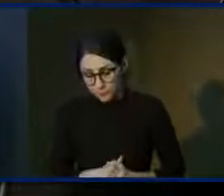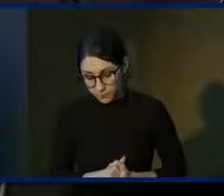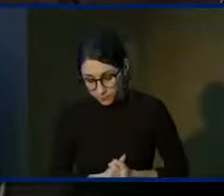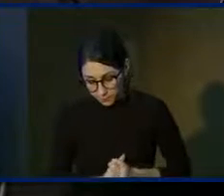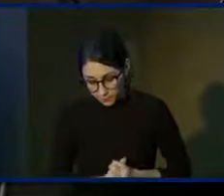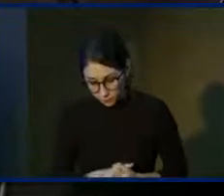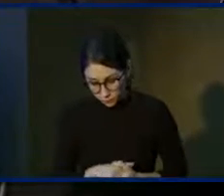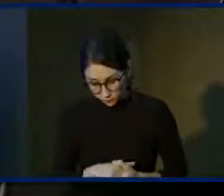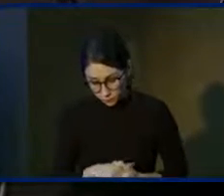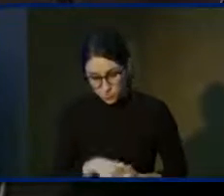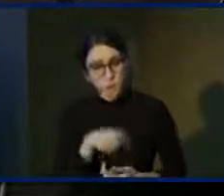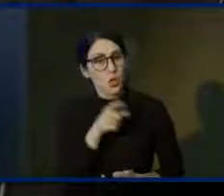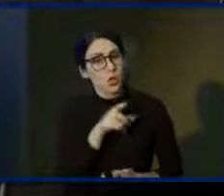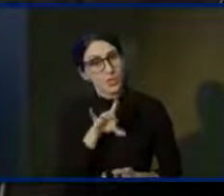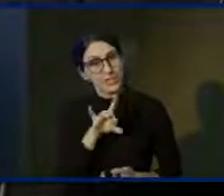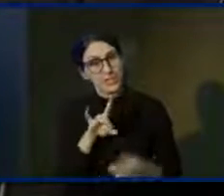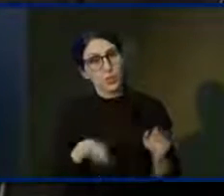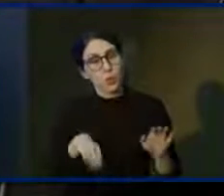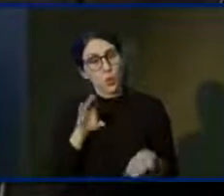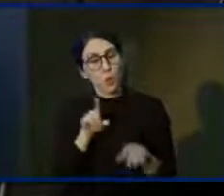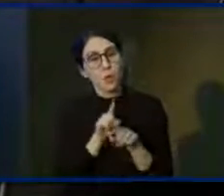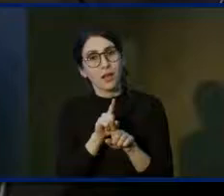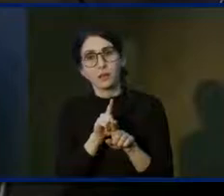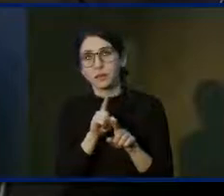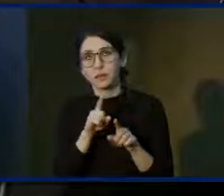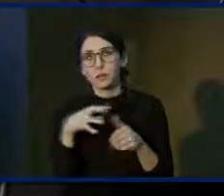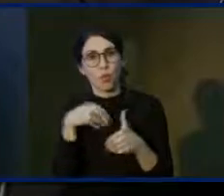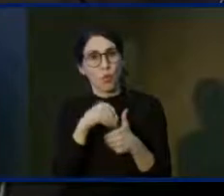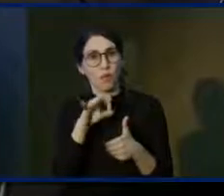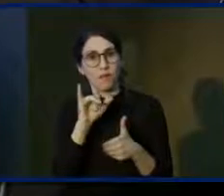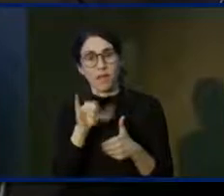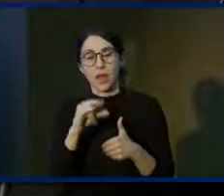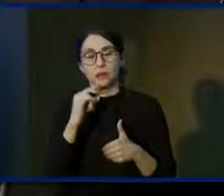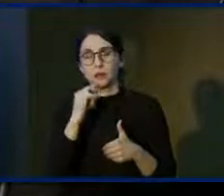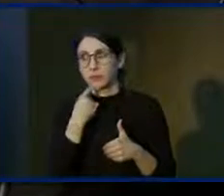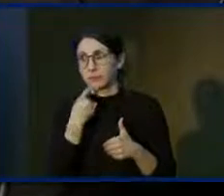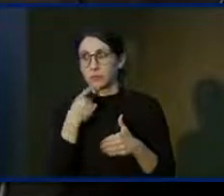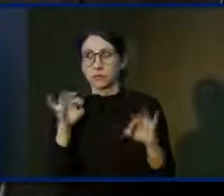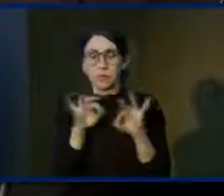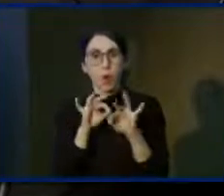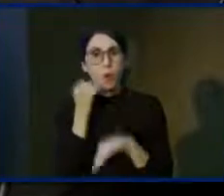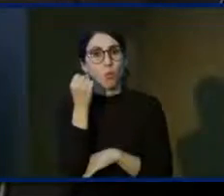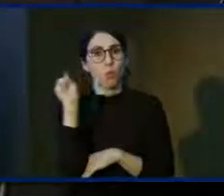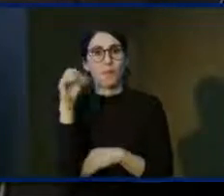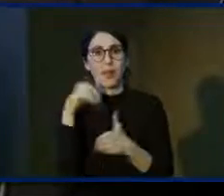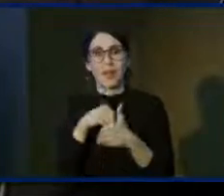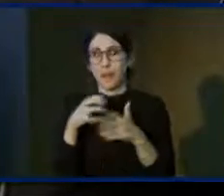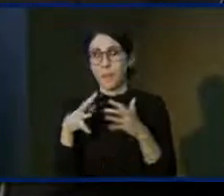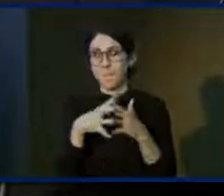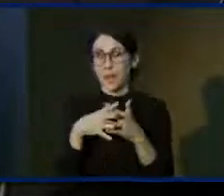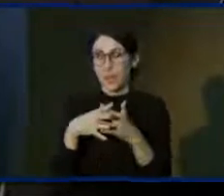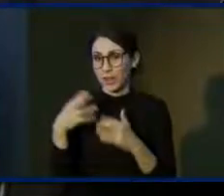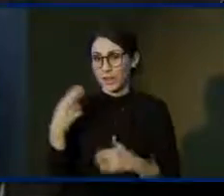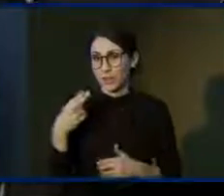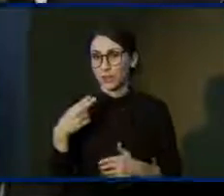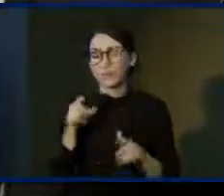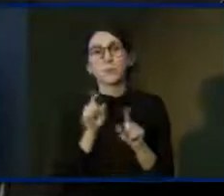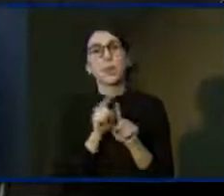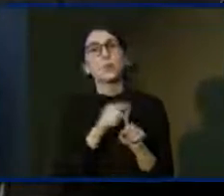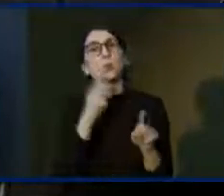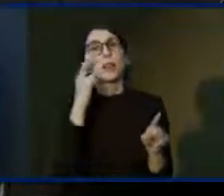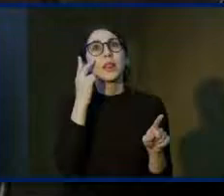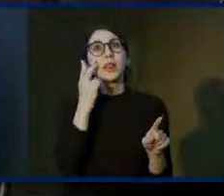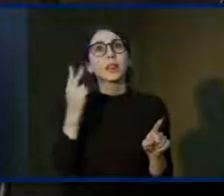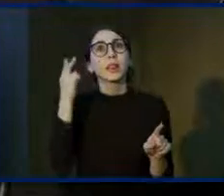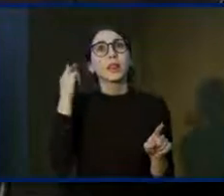You know, you grew up as part of this most significant moment in movement in America's history. As you think back on all the folks that